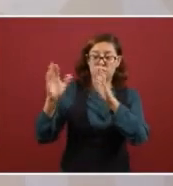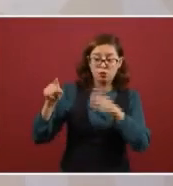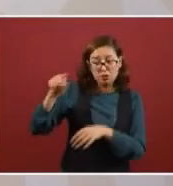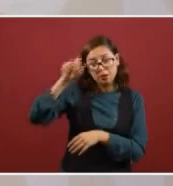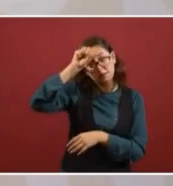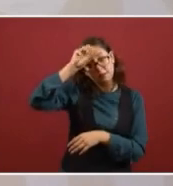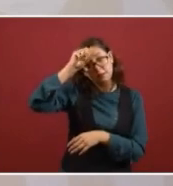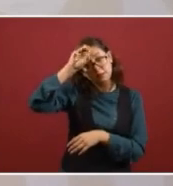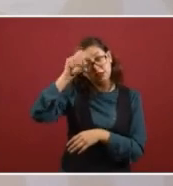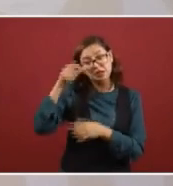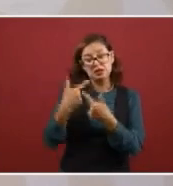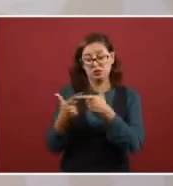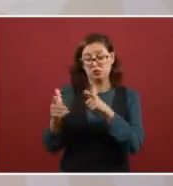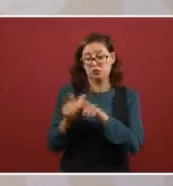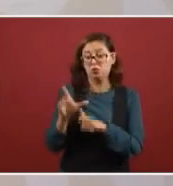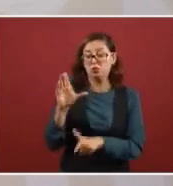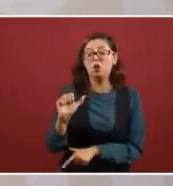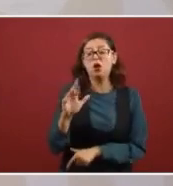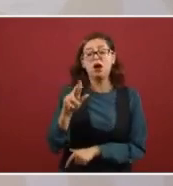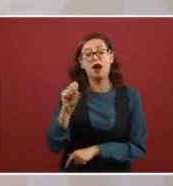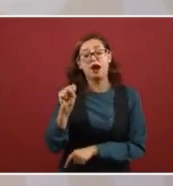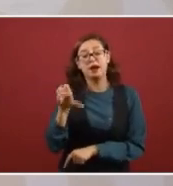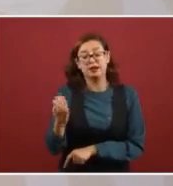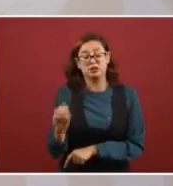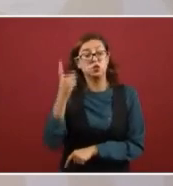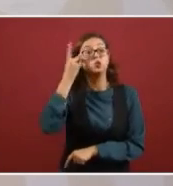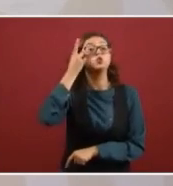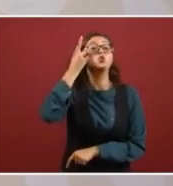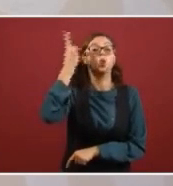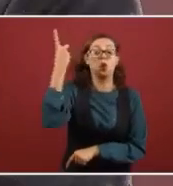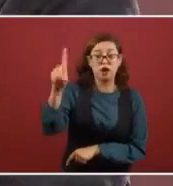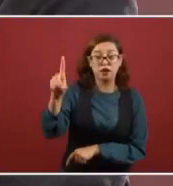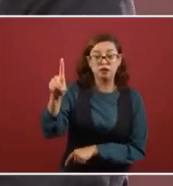From Grupo Calzo.